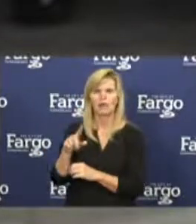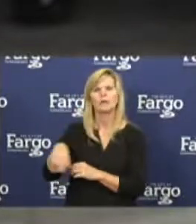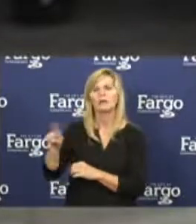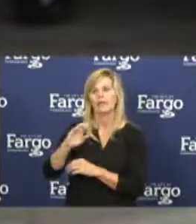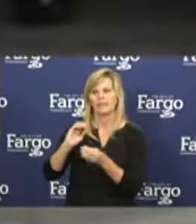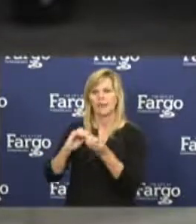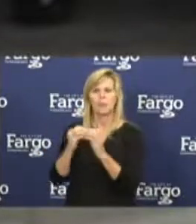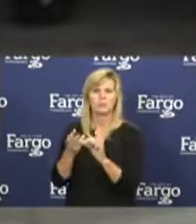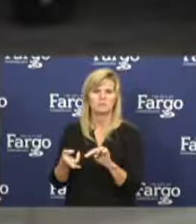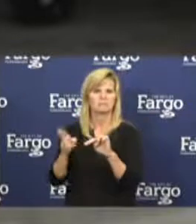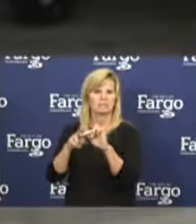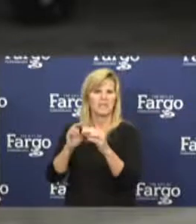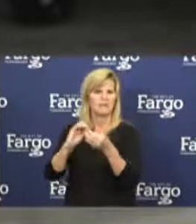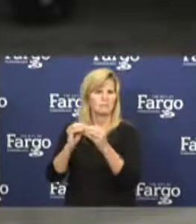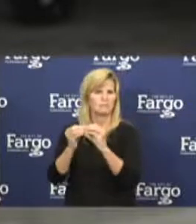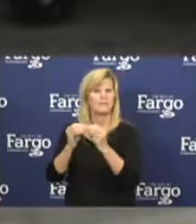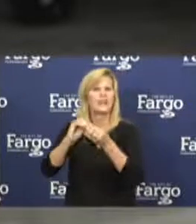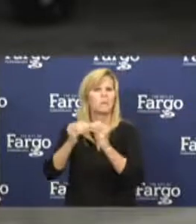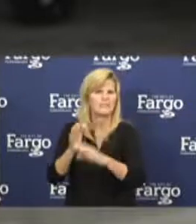testing and